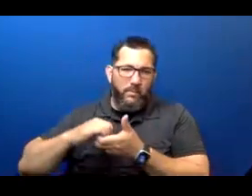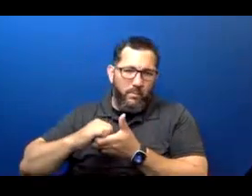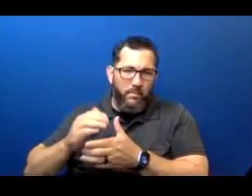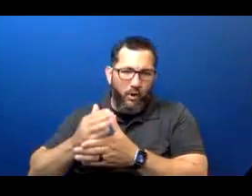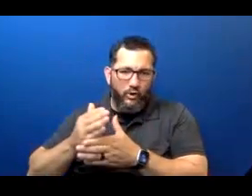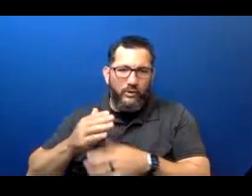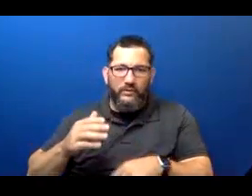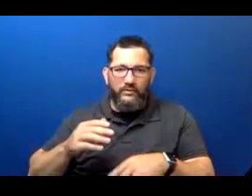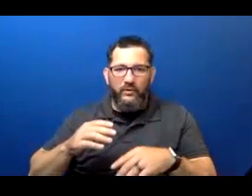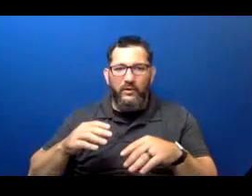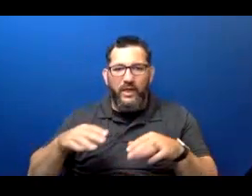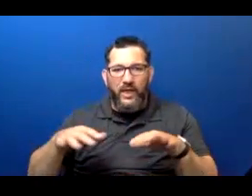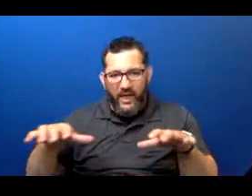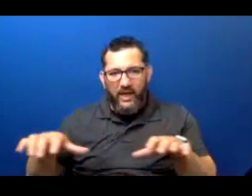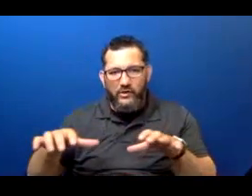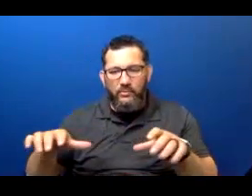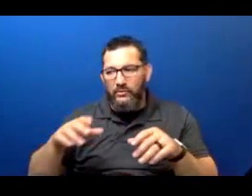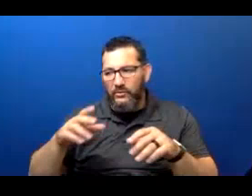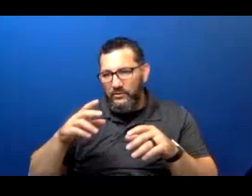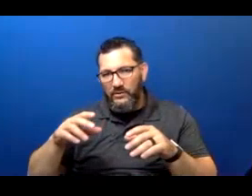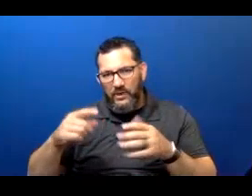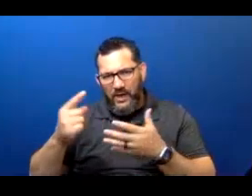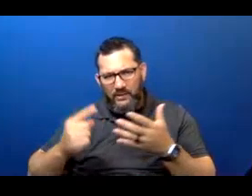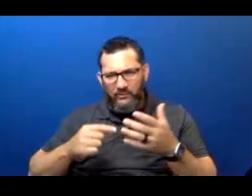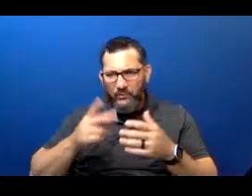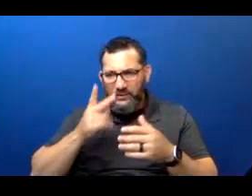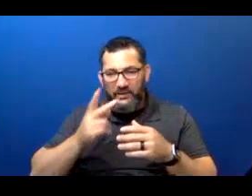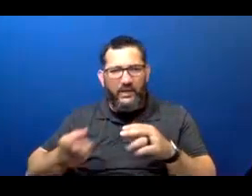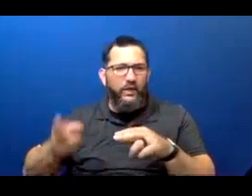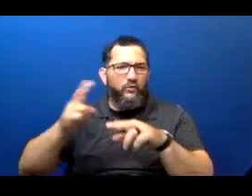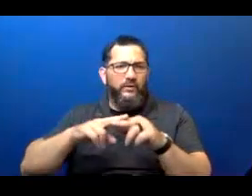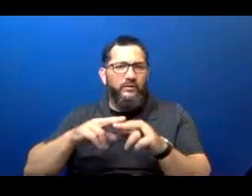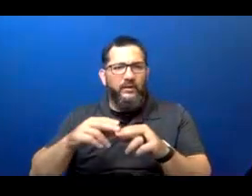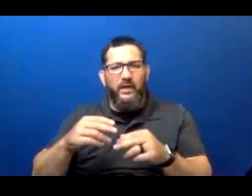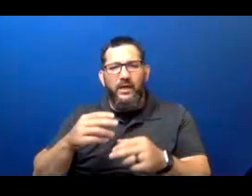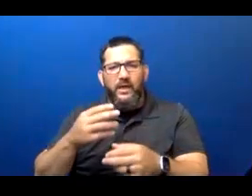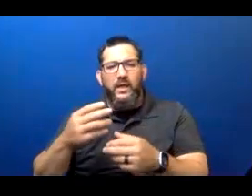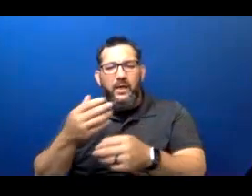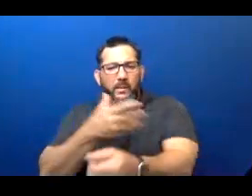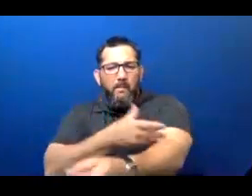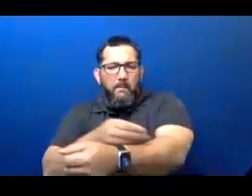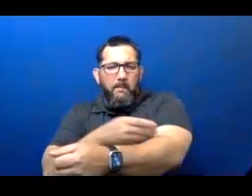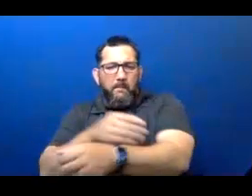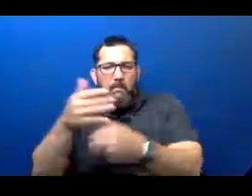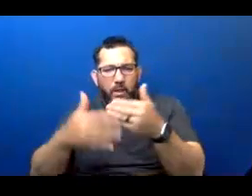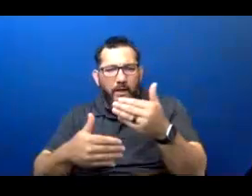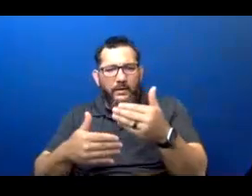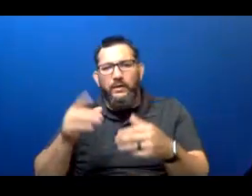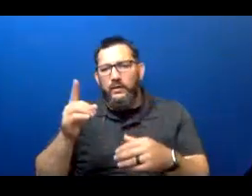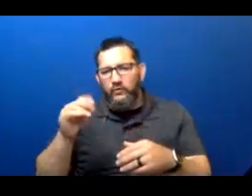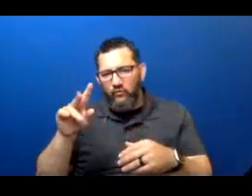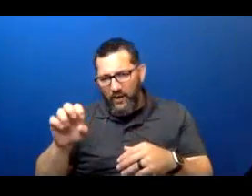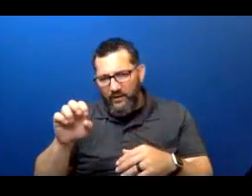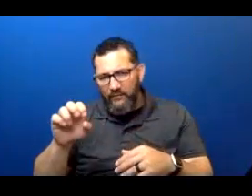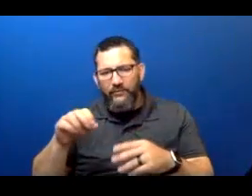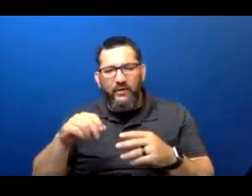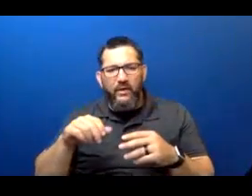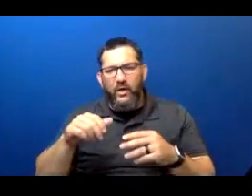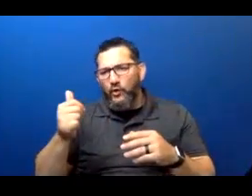were an increase in blood drive donations, able to raise again just general awareness. It's